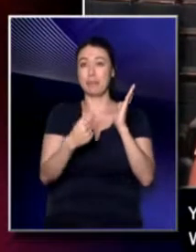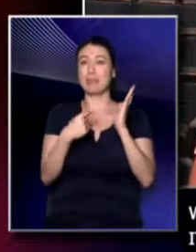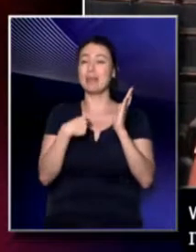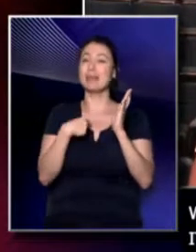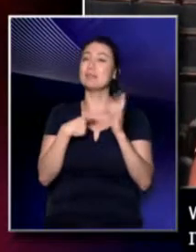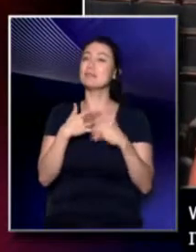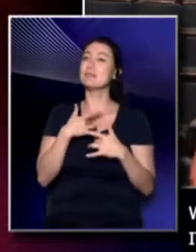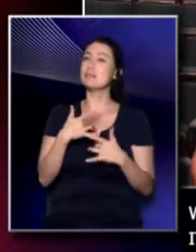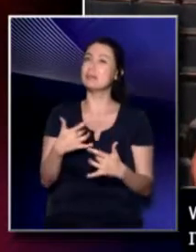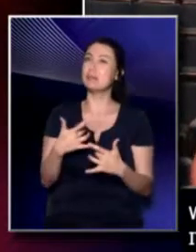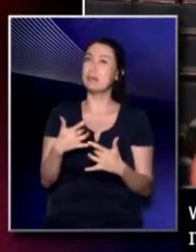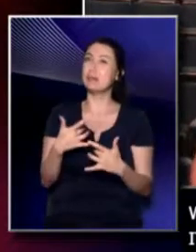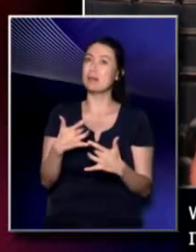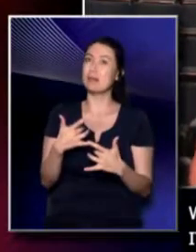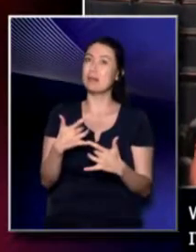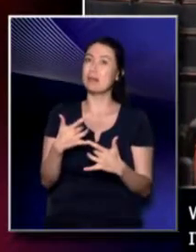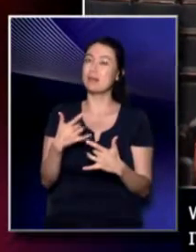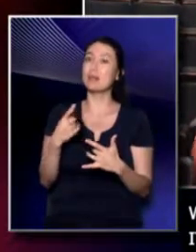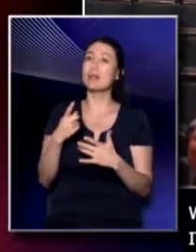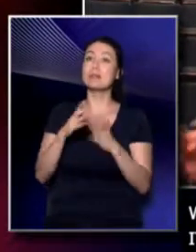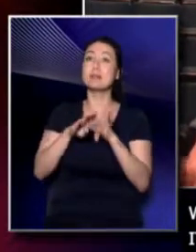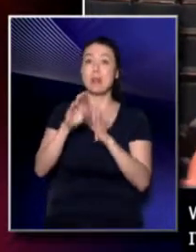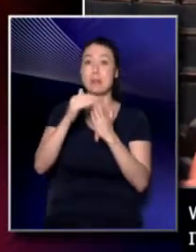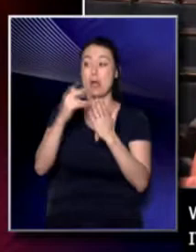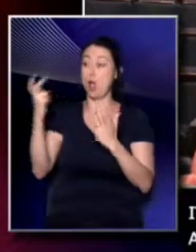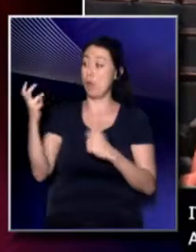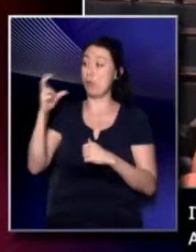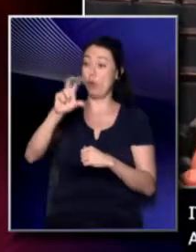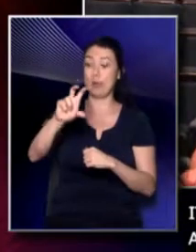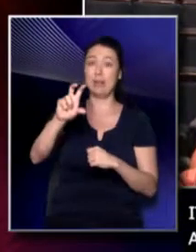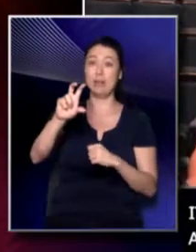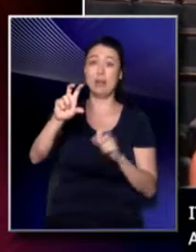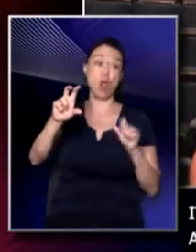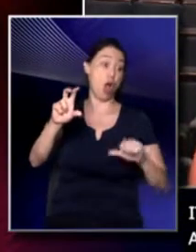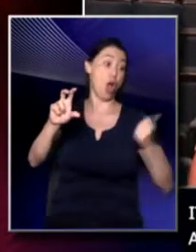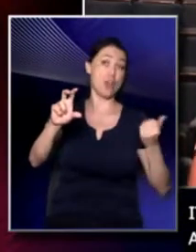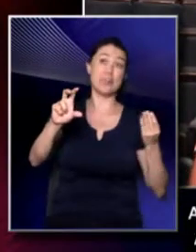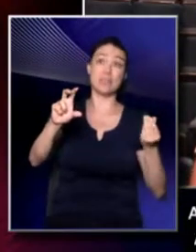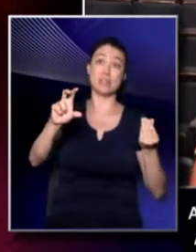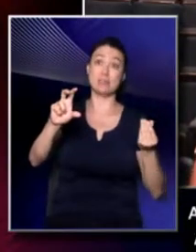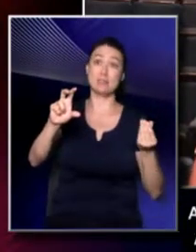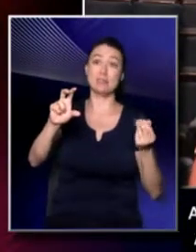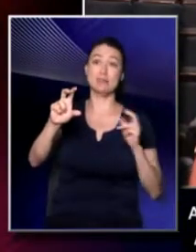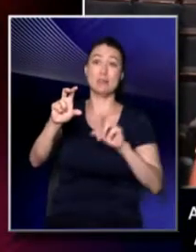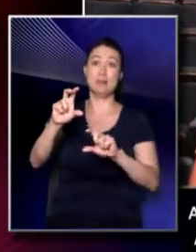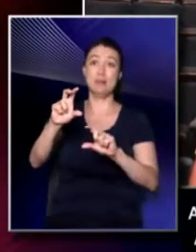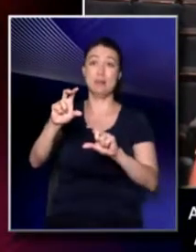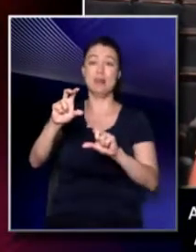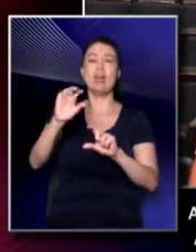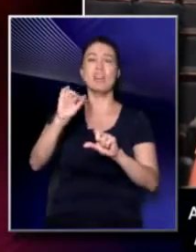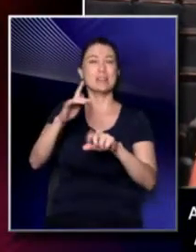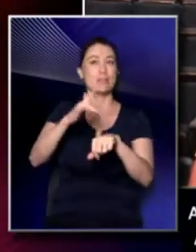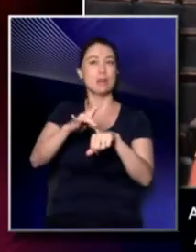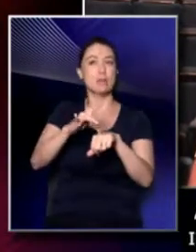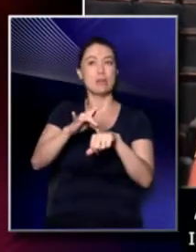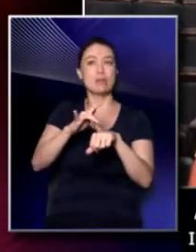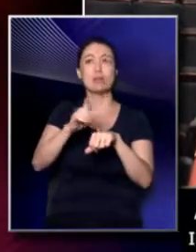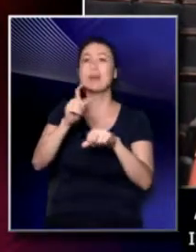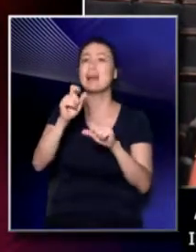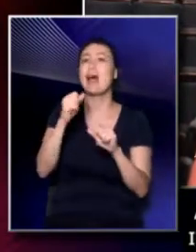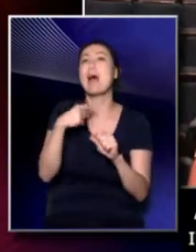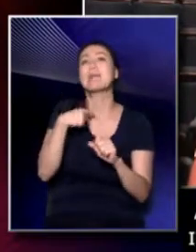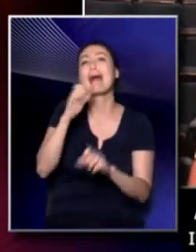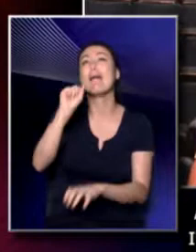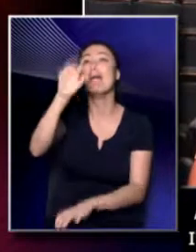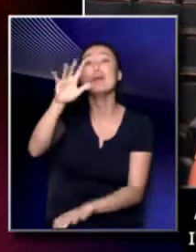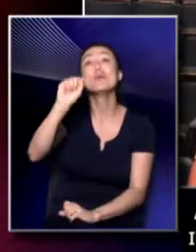prepared appropriated funds, other funds, and that's available. Again, I'm giving you the old, you can find it if you look for it,